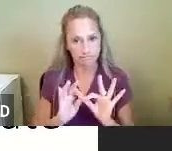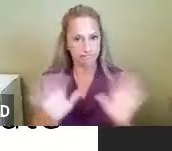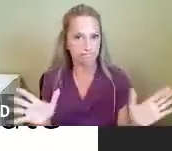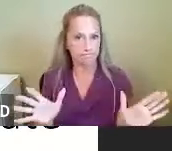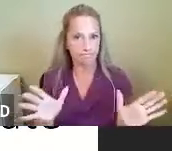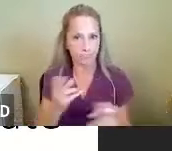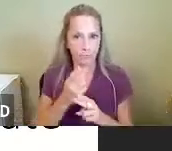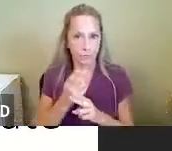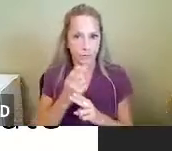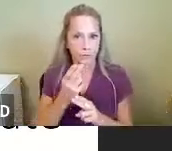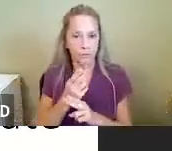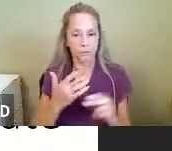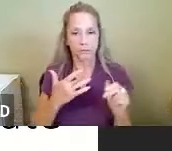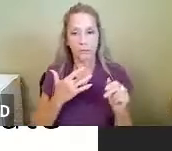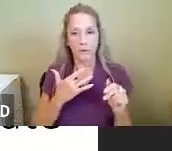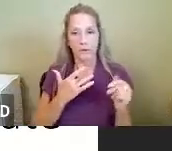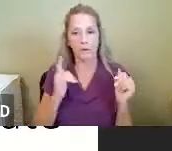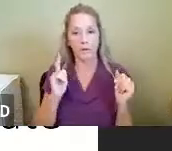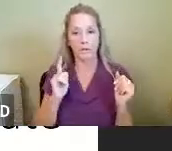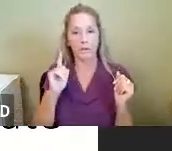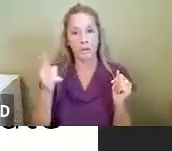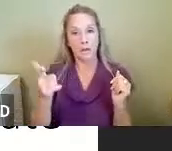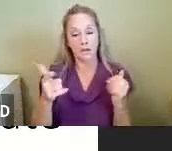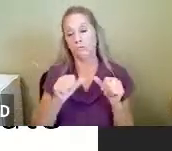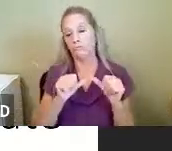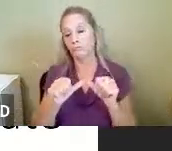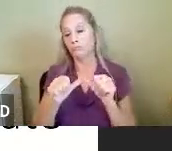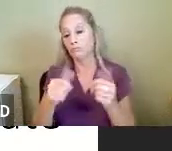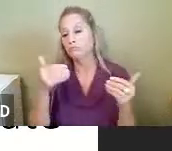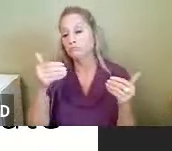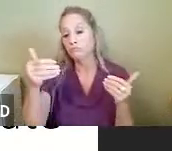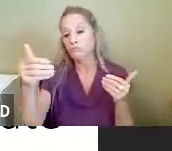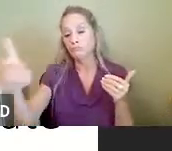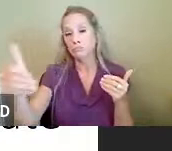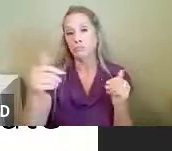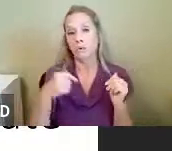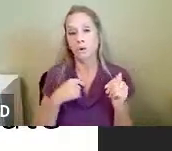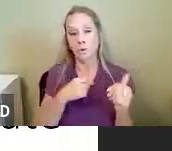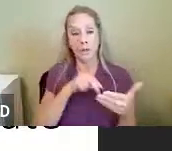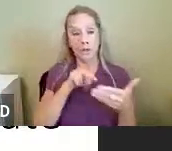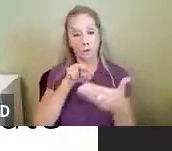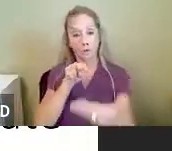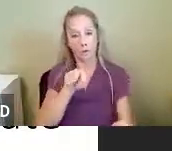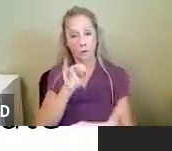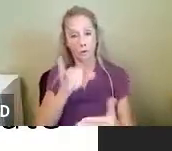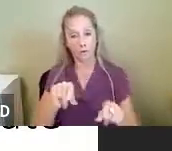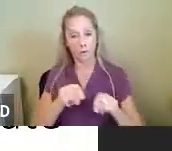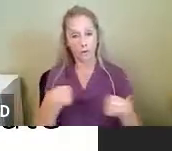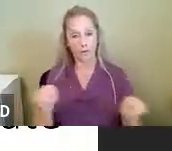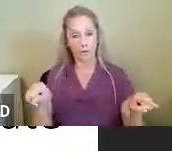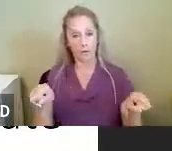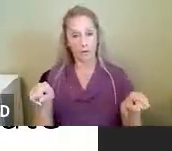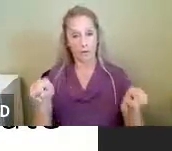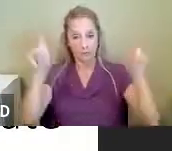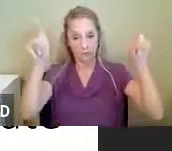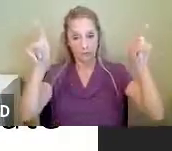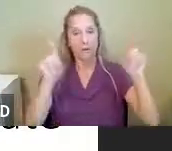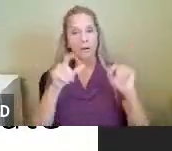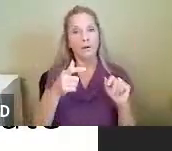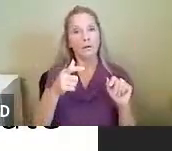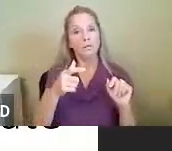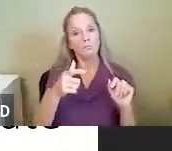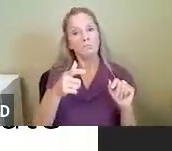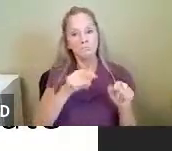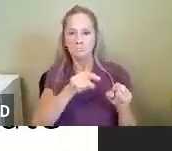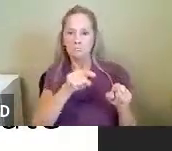useful going down the road is the trend of this I find to be much more reliable